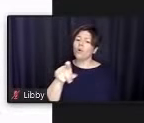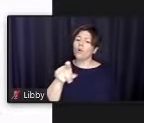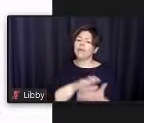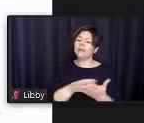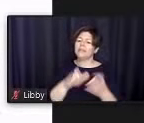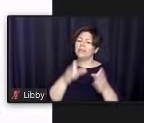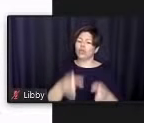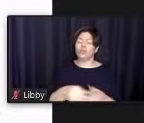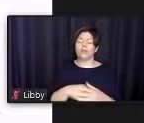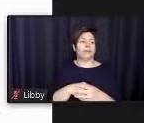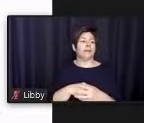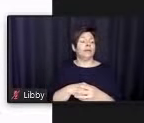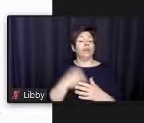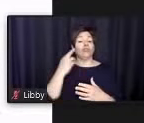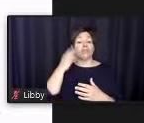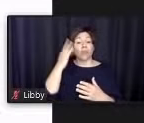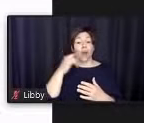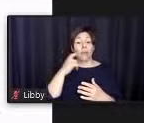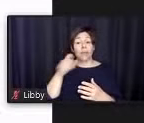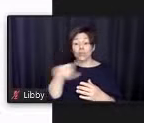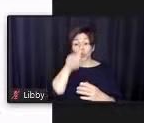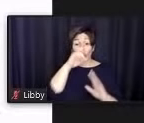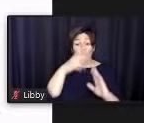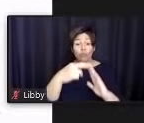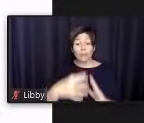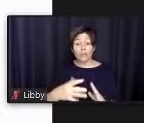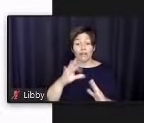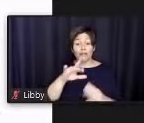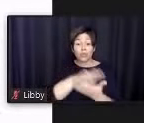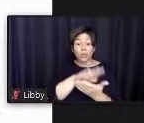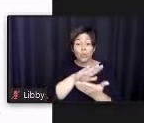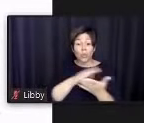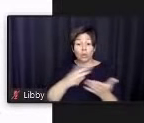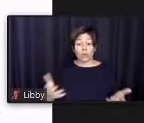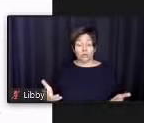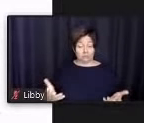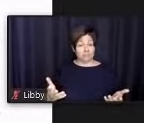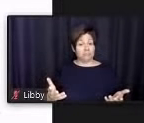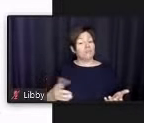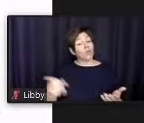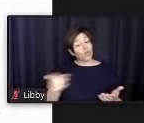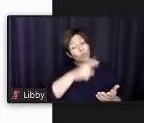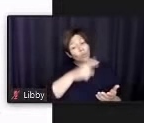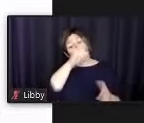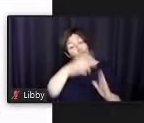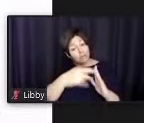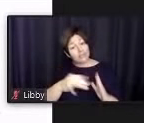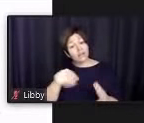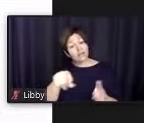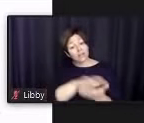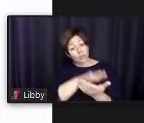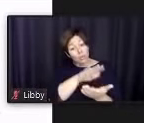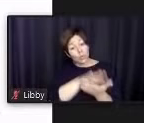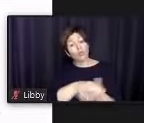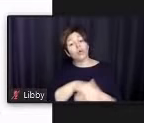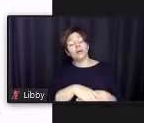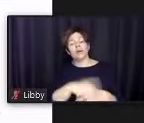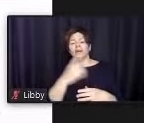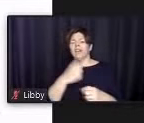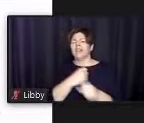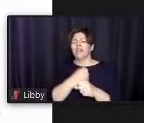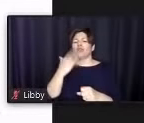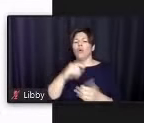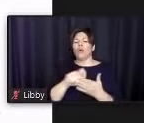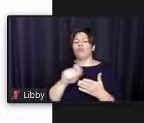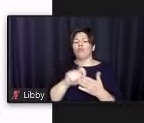this is you are the representative of the school. You are the representative of the school. Years ago, I wrote a book on how